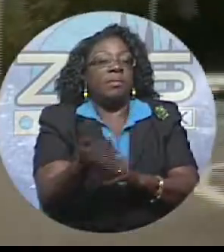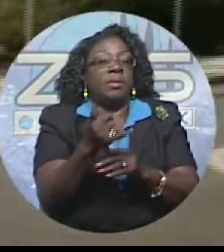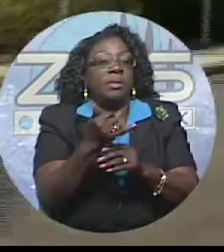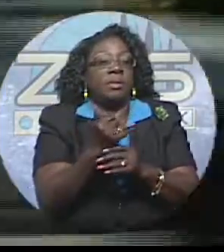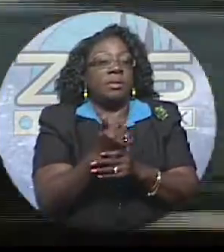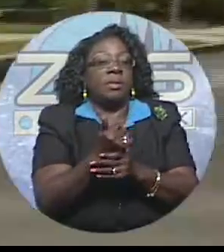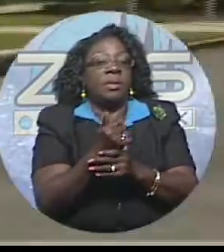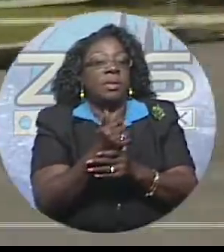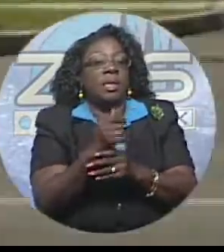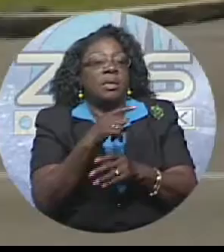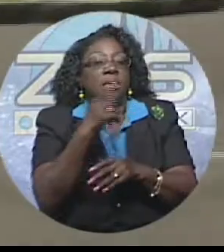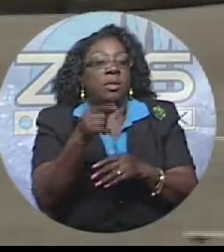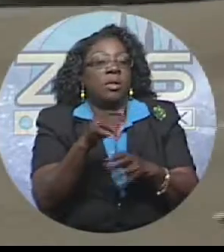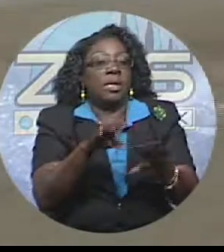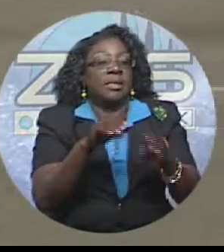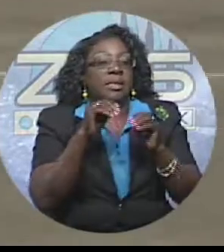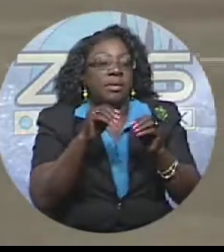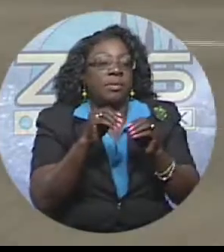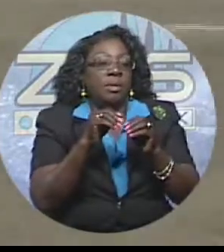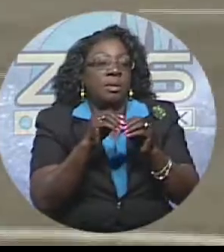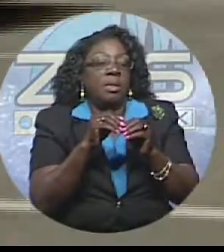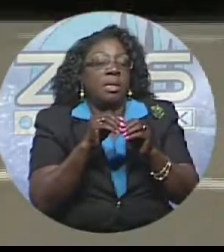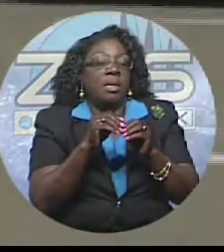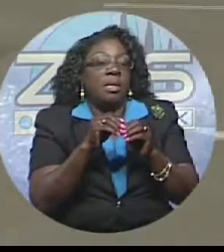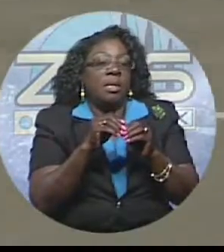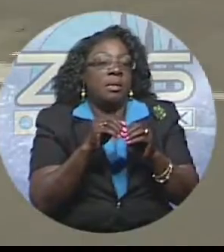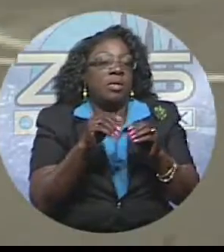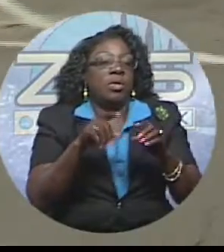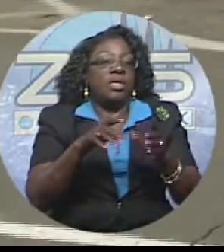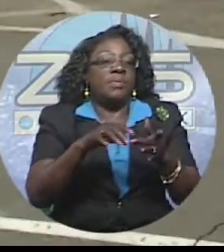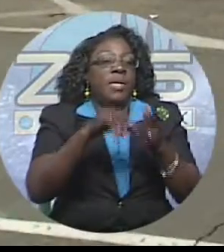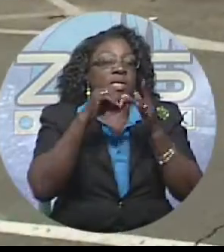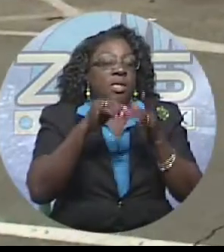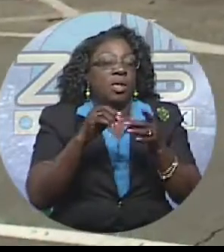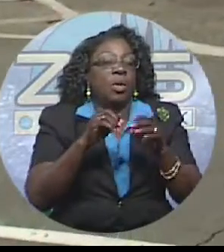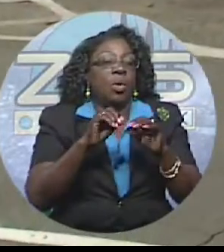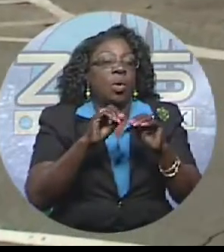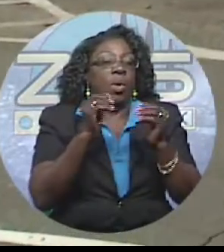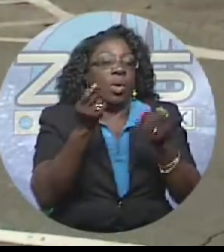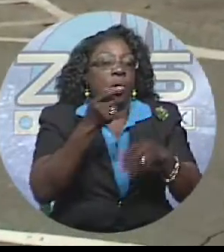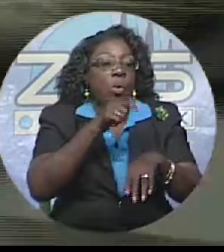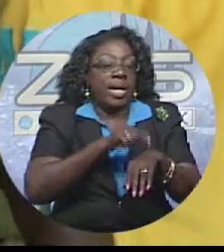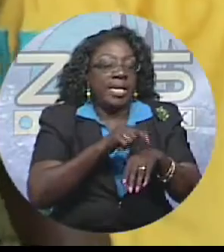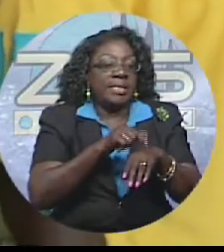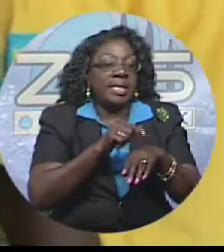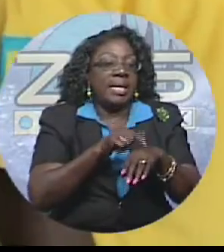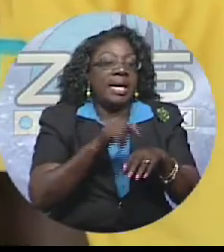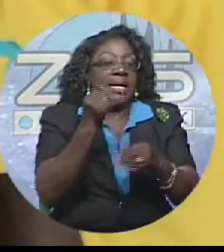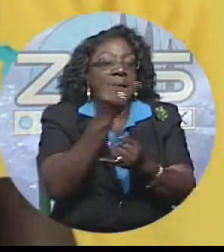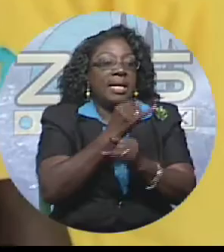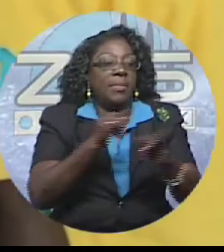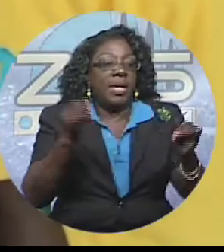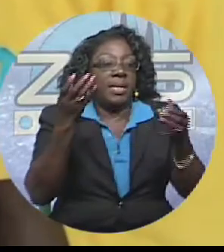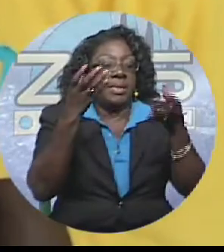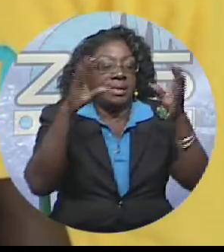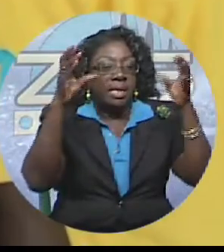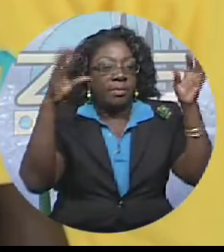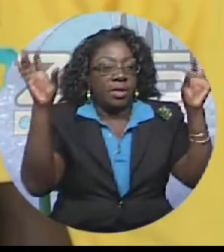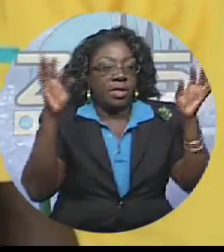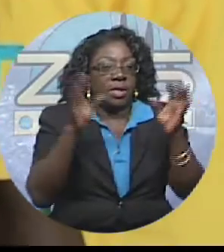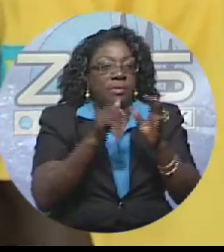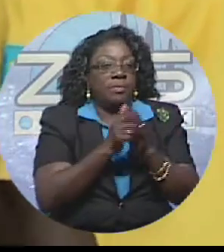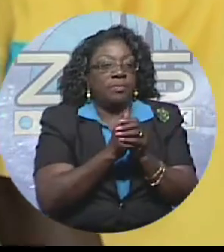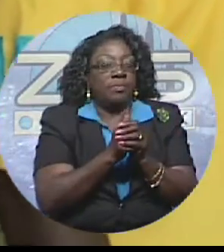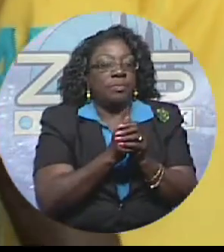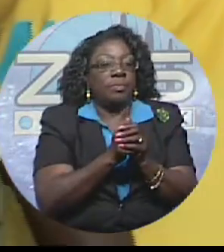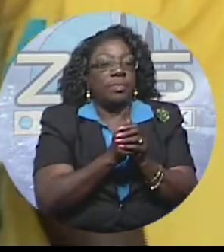and noted as unacceptable, primarily during special occasions like Independence. In fact, it's a major turnoff to the flag's